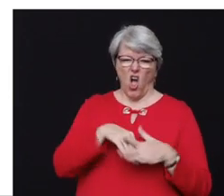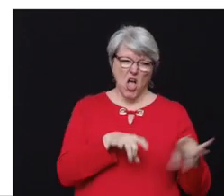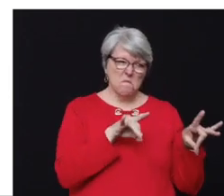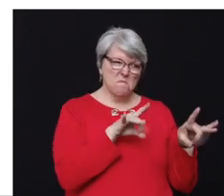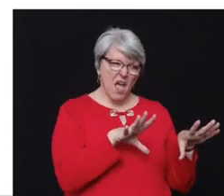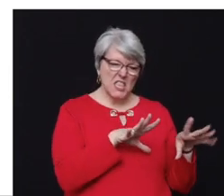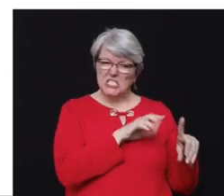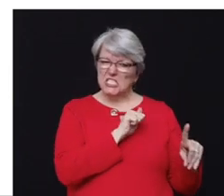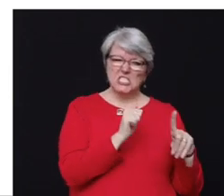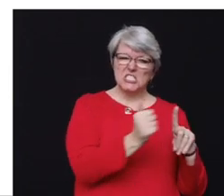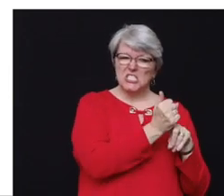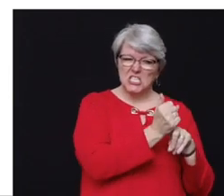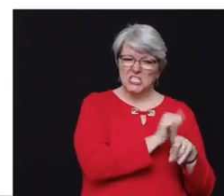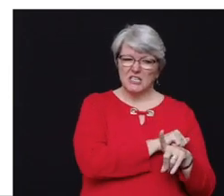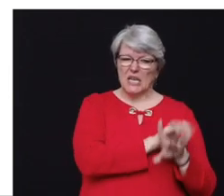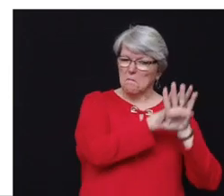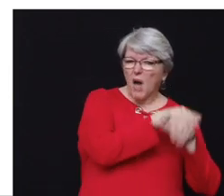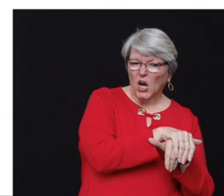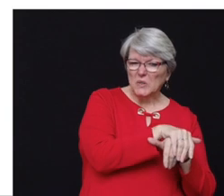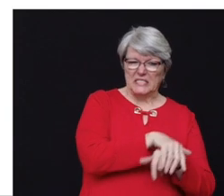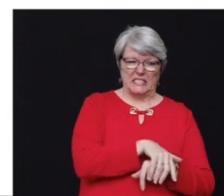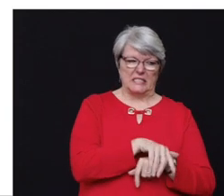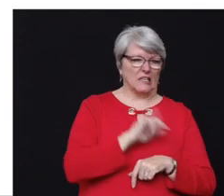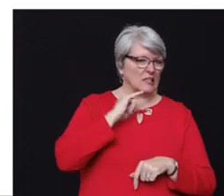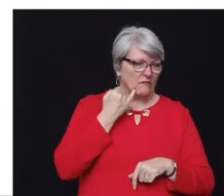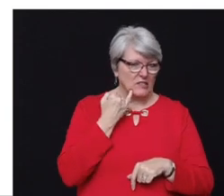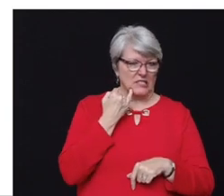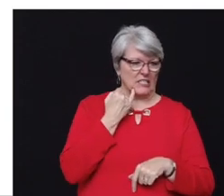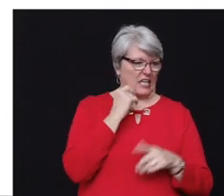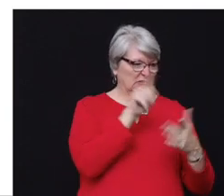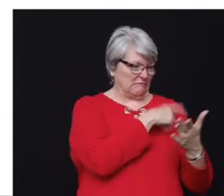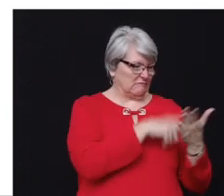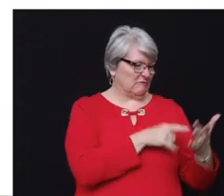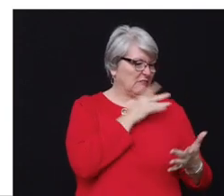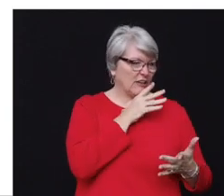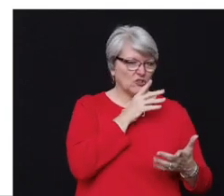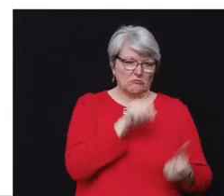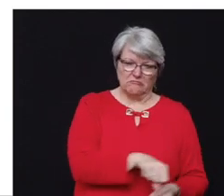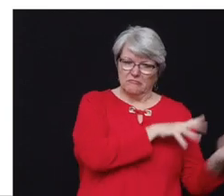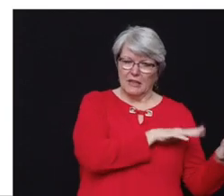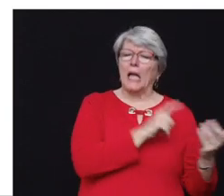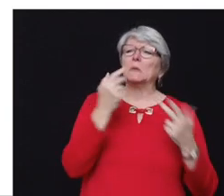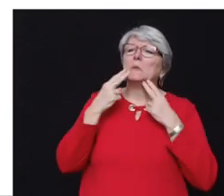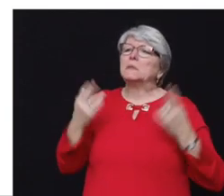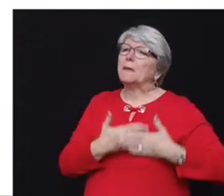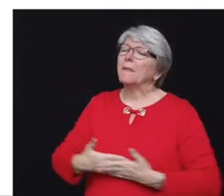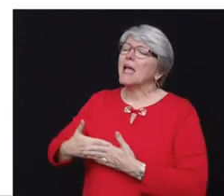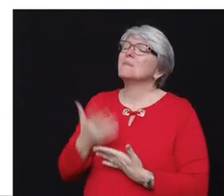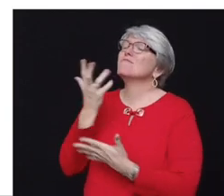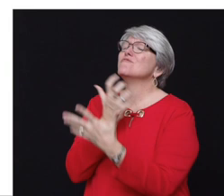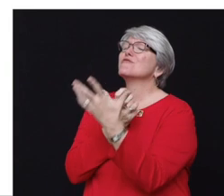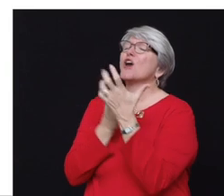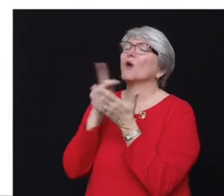malice and all deceit and hypocrisy and envy and all slander, like newborn babies, long for the pure